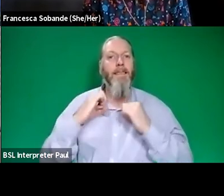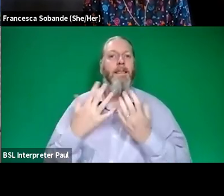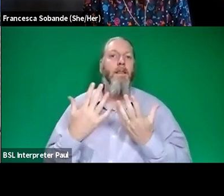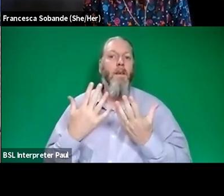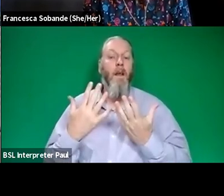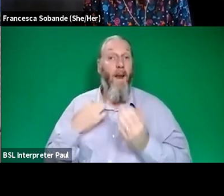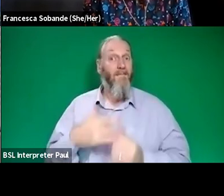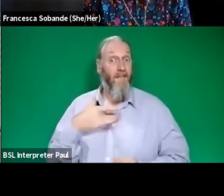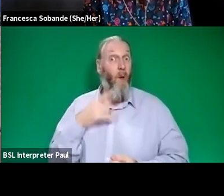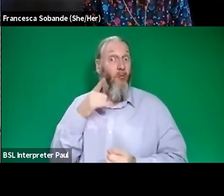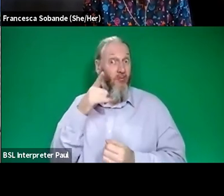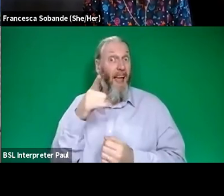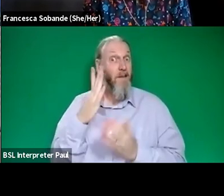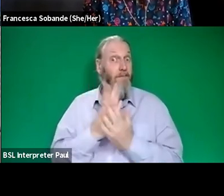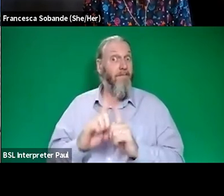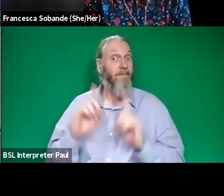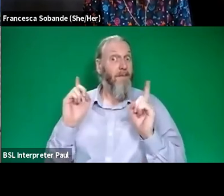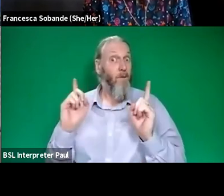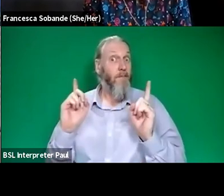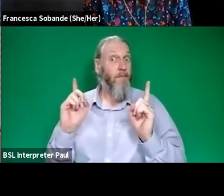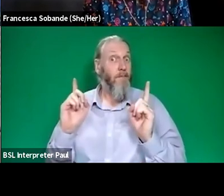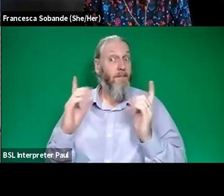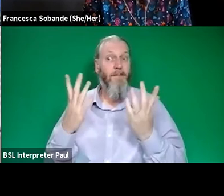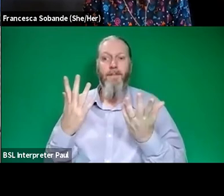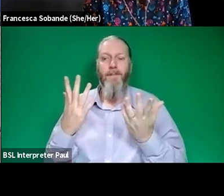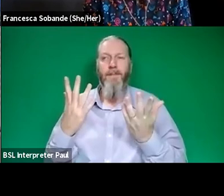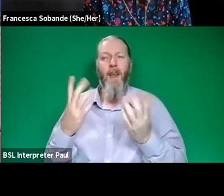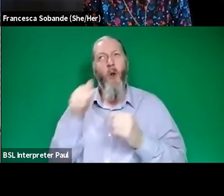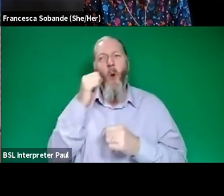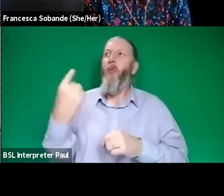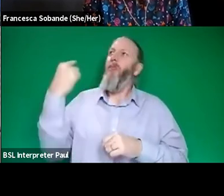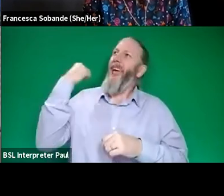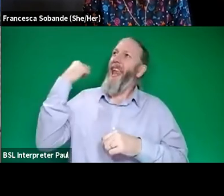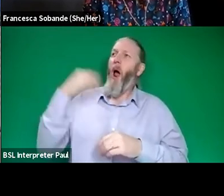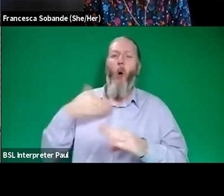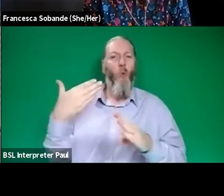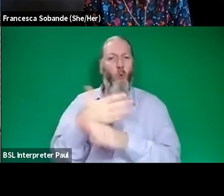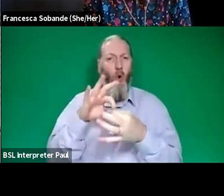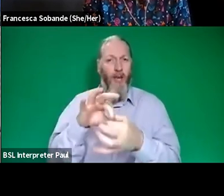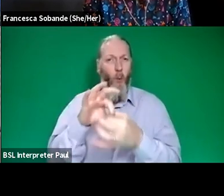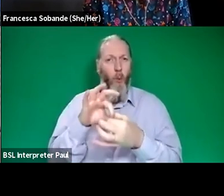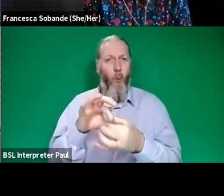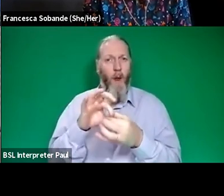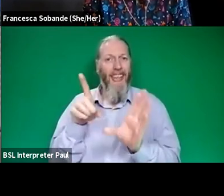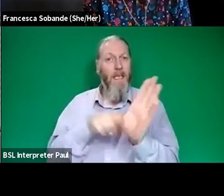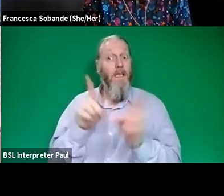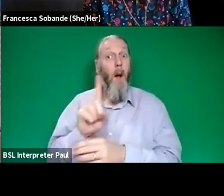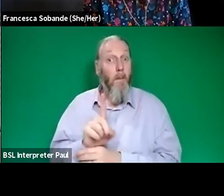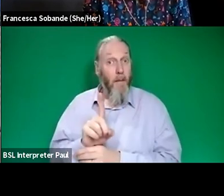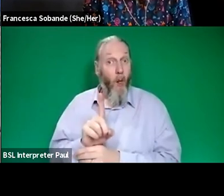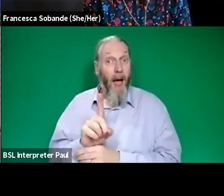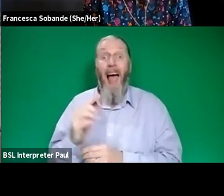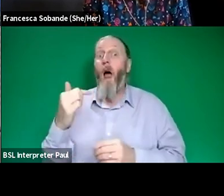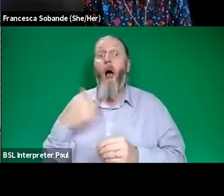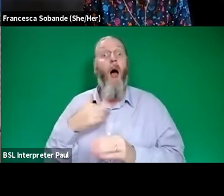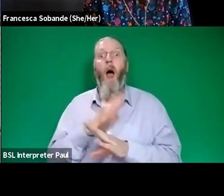there was something in the air there, and this was off. I was working with young people, and I didn't reach out to them,